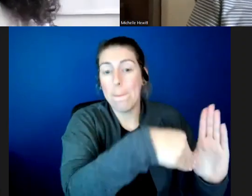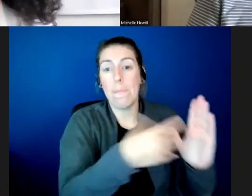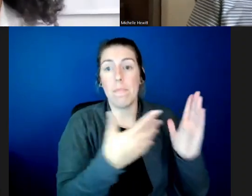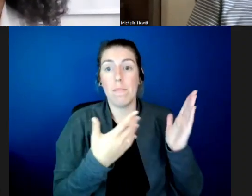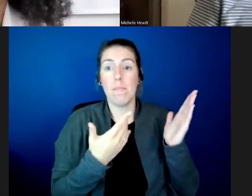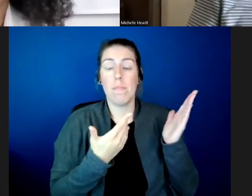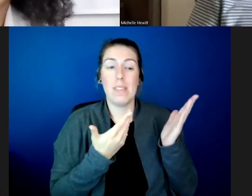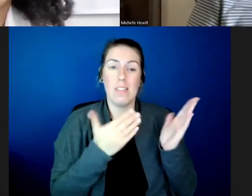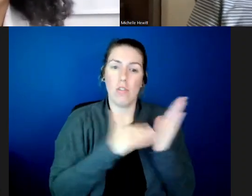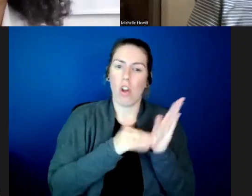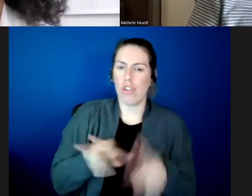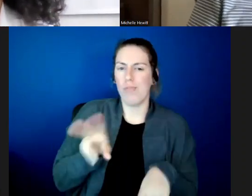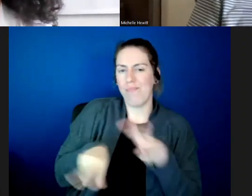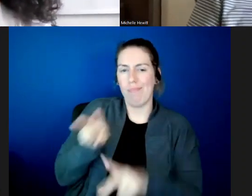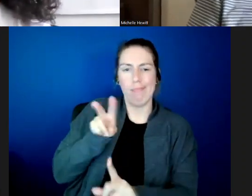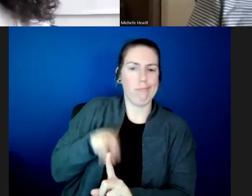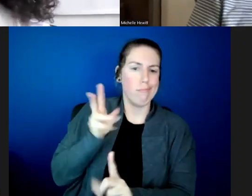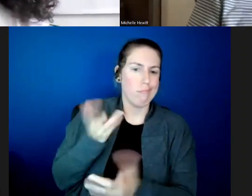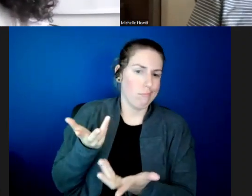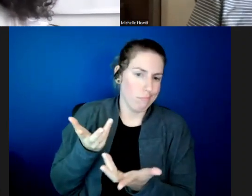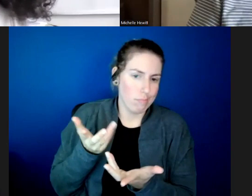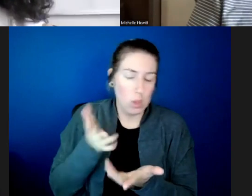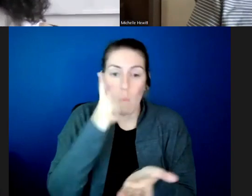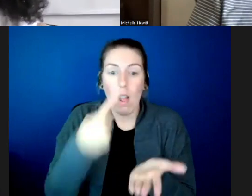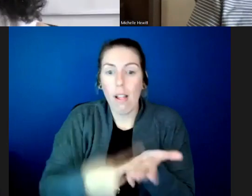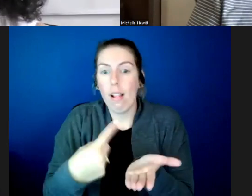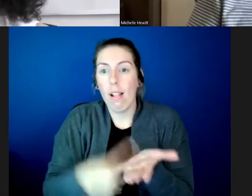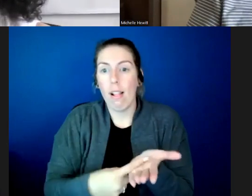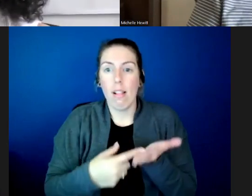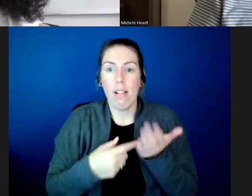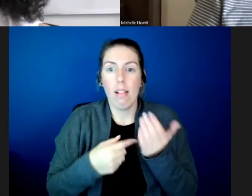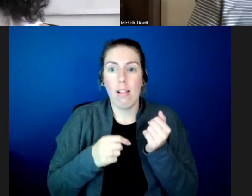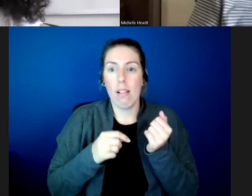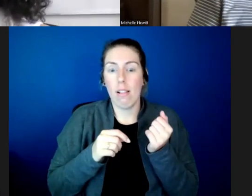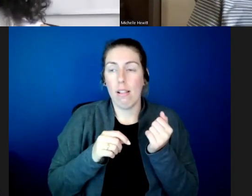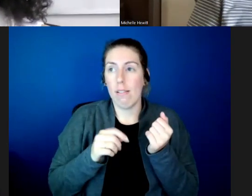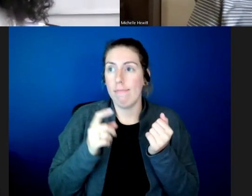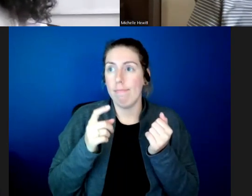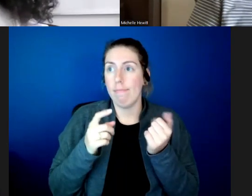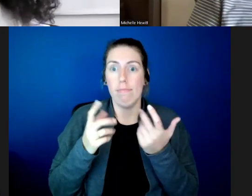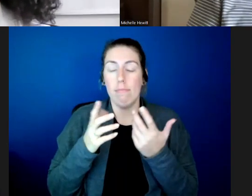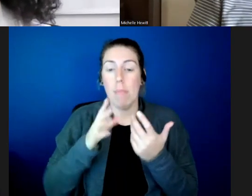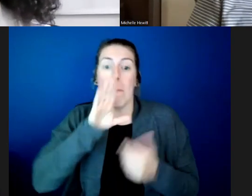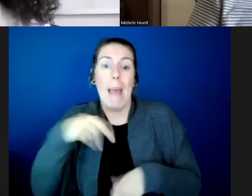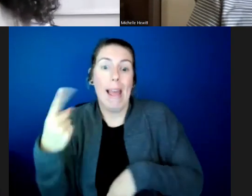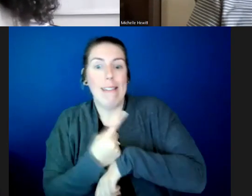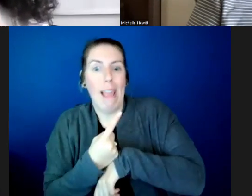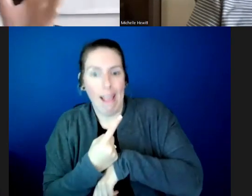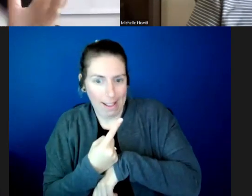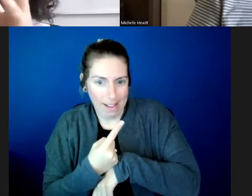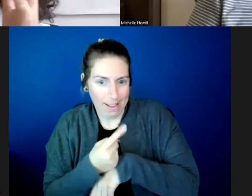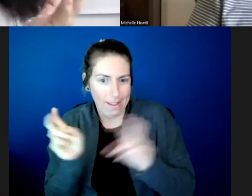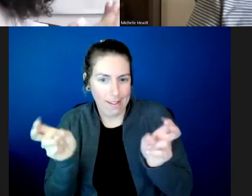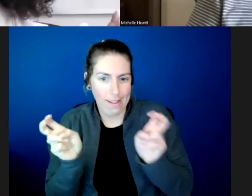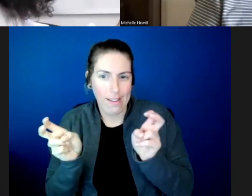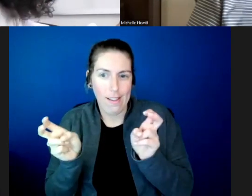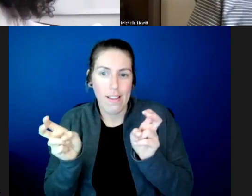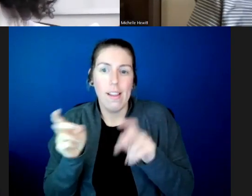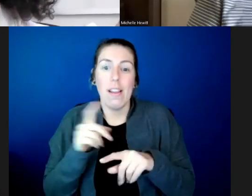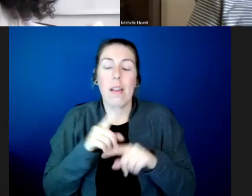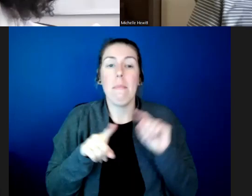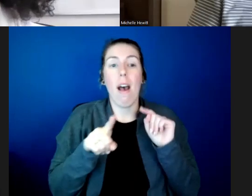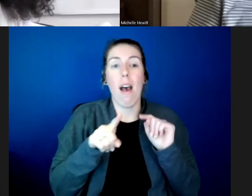you know, potentially discussing like your worst day. But then what would the child welfare or